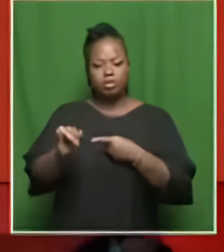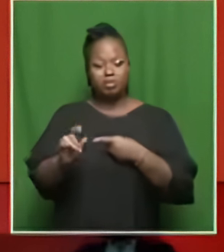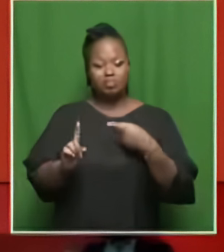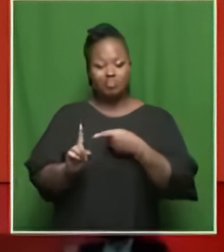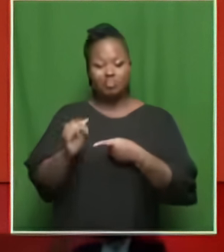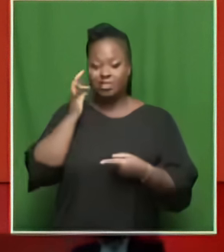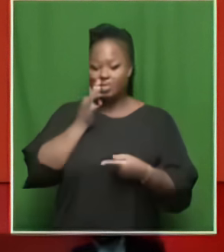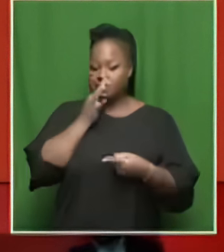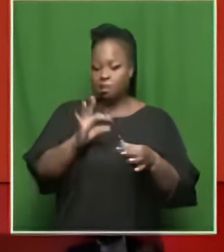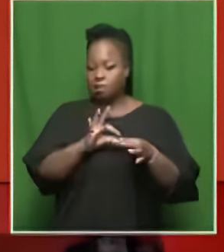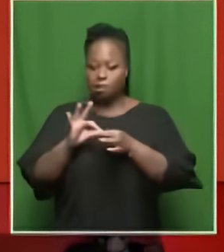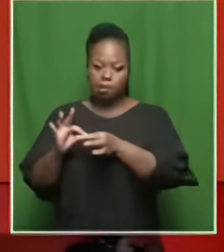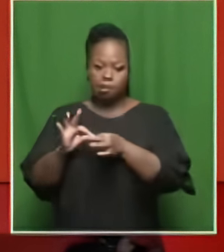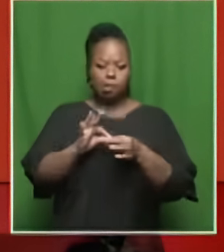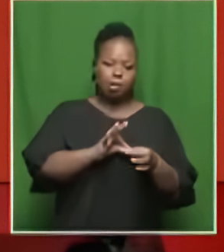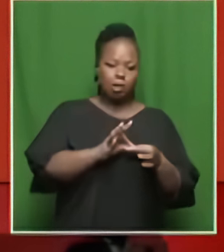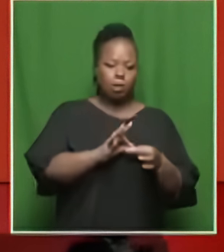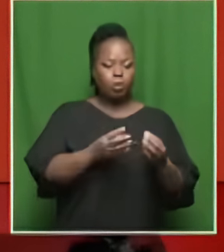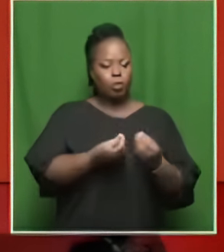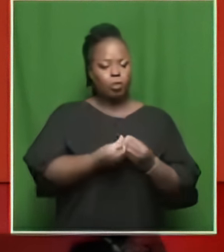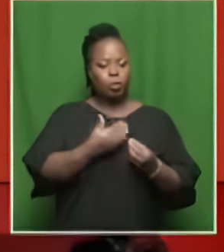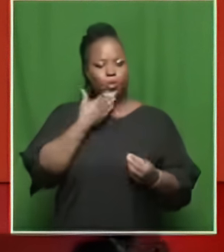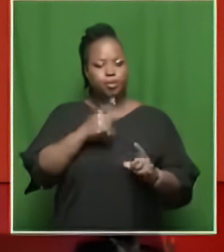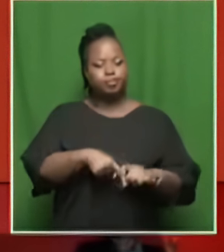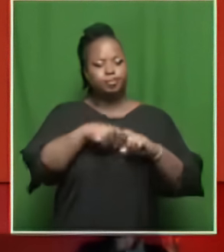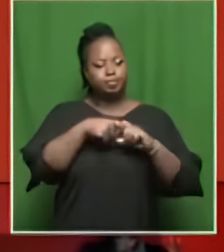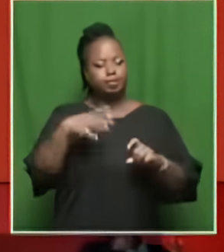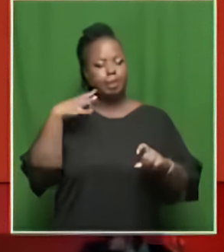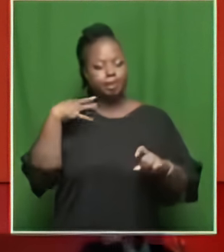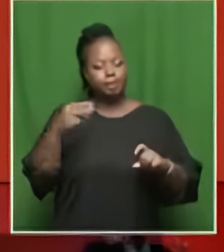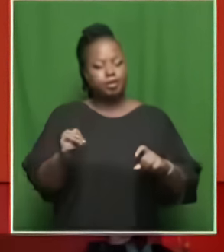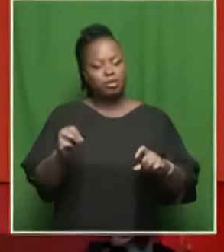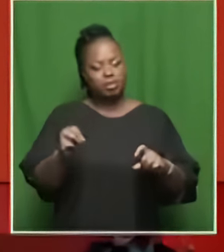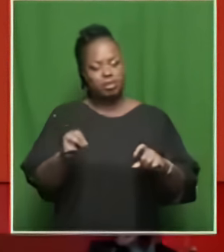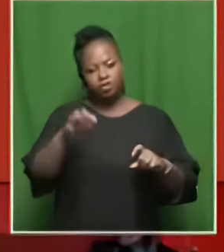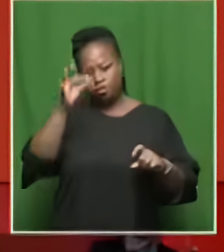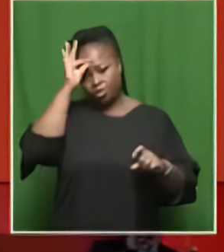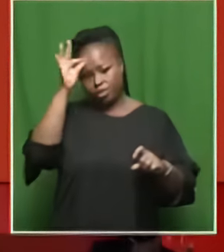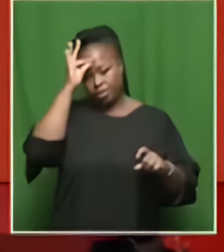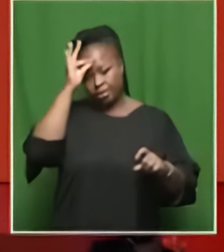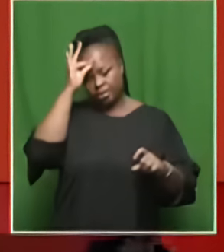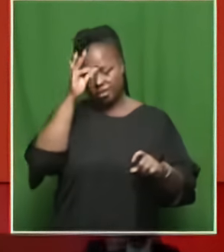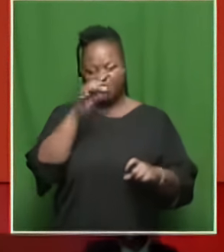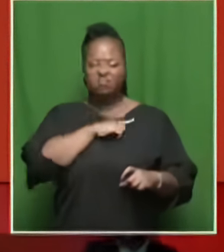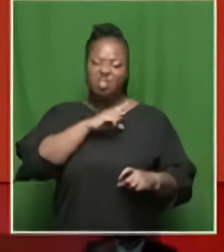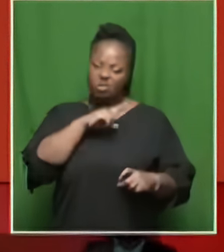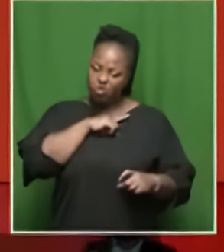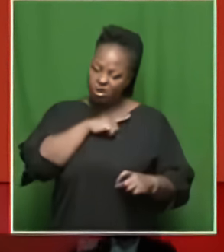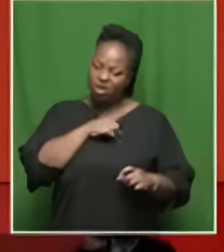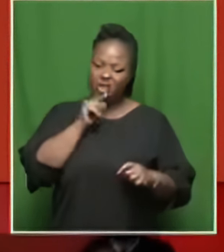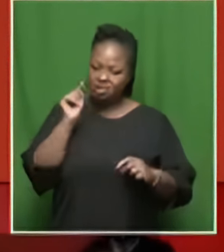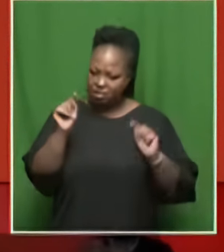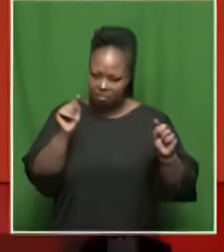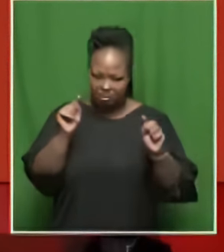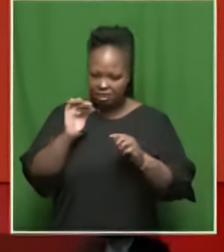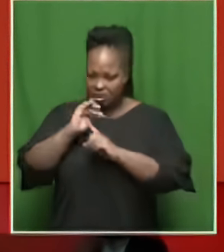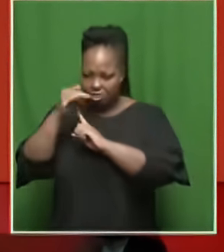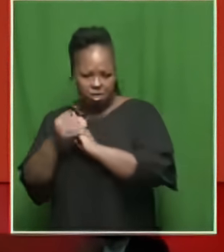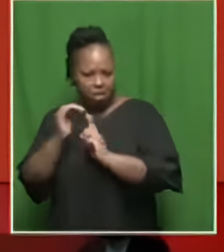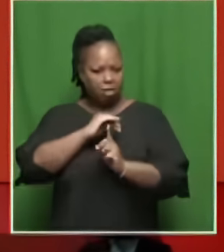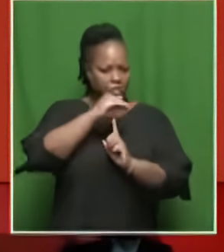claimed to have very close relationship with the suspended Minister of Police. Hence, the protection we are